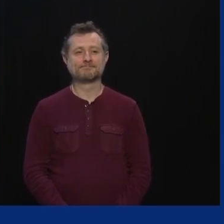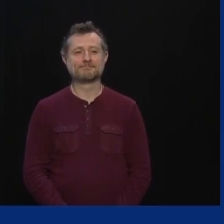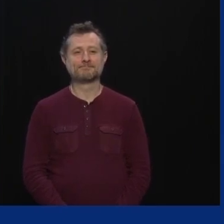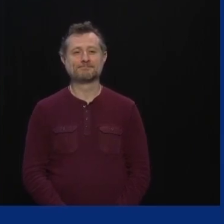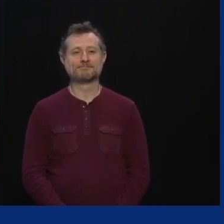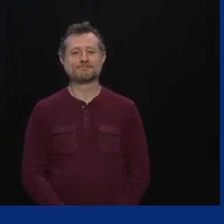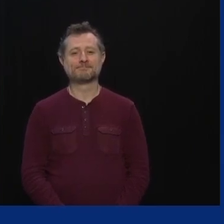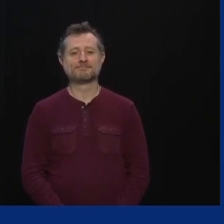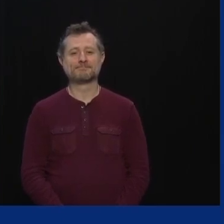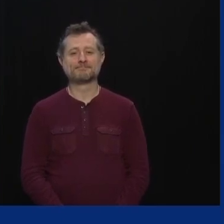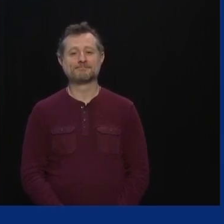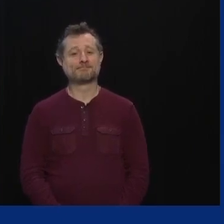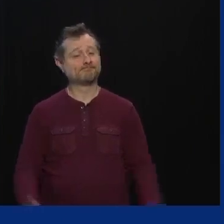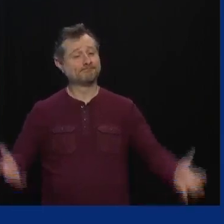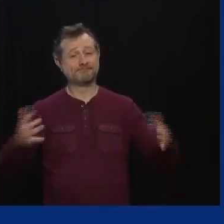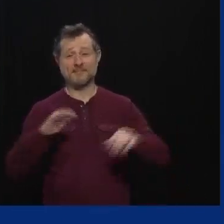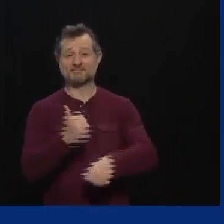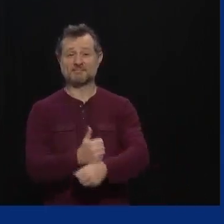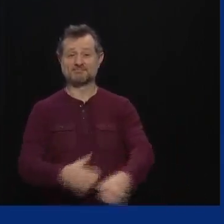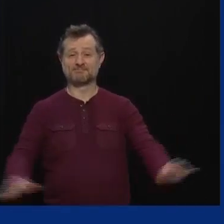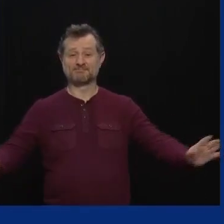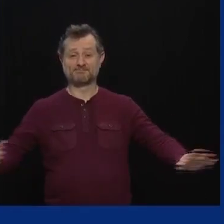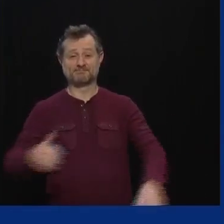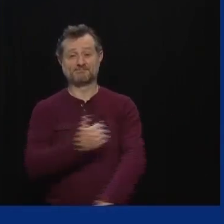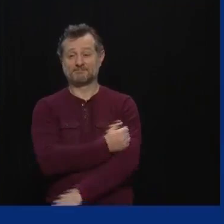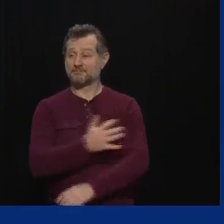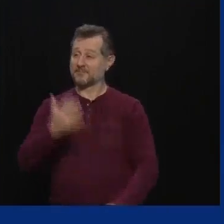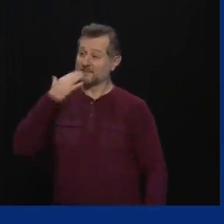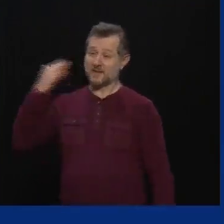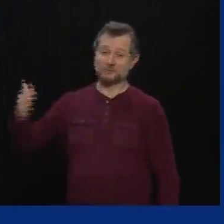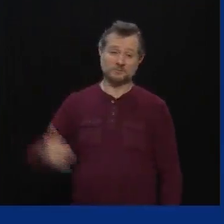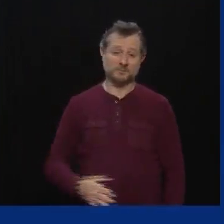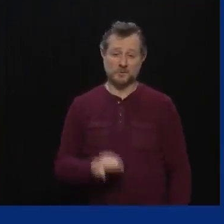All right, thank you, Doctor. I appreciate that.